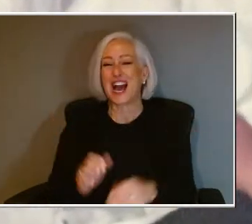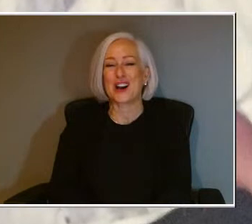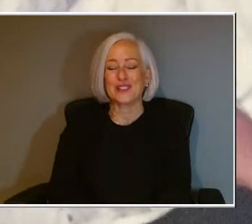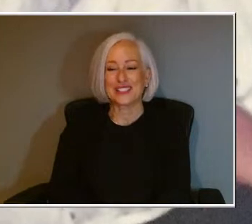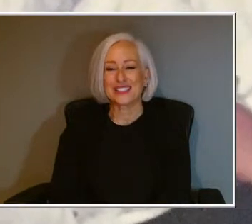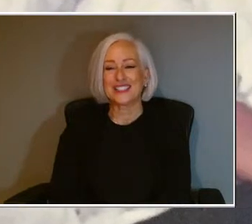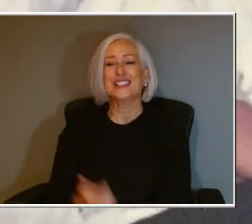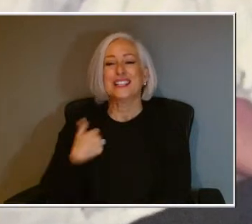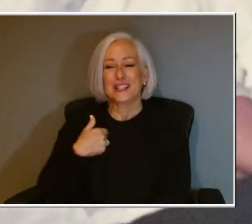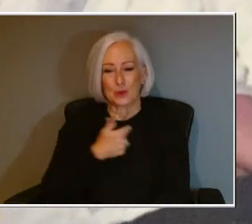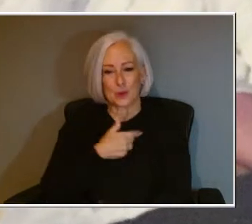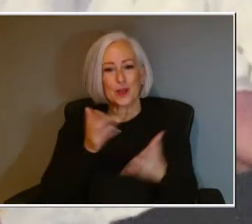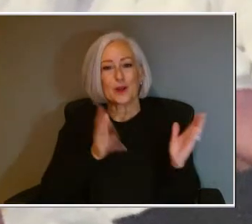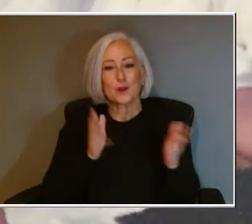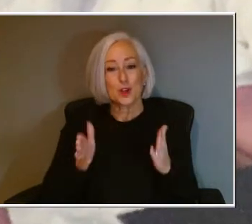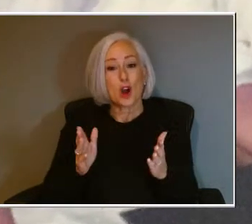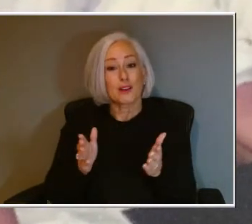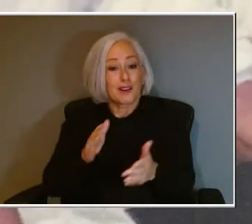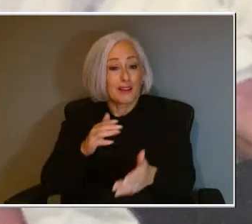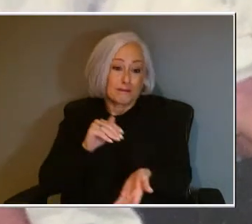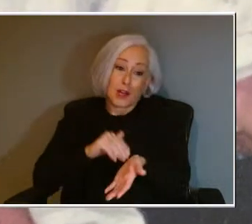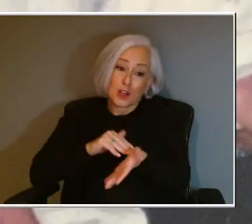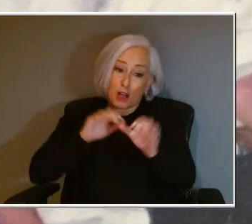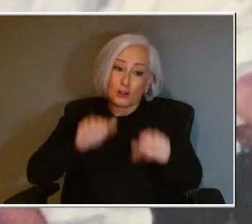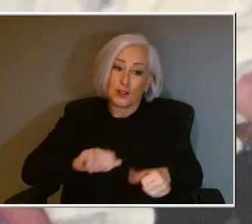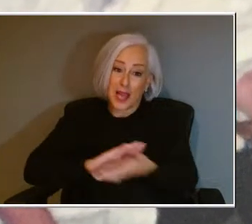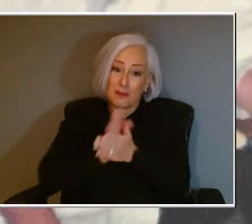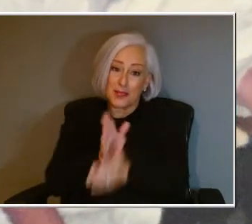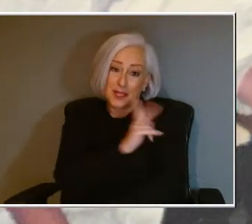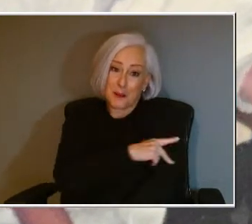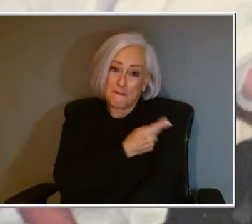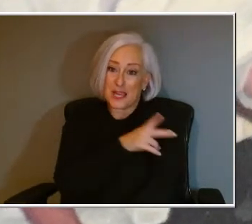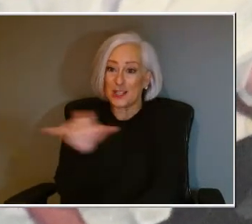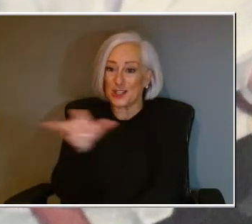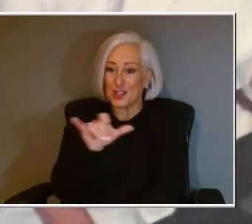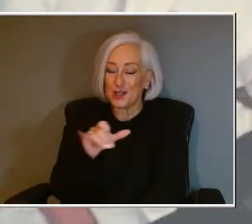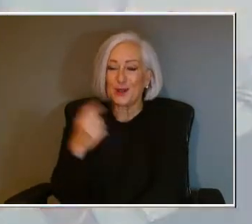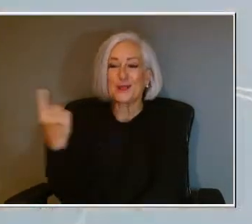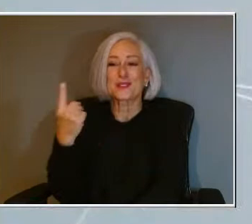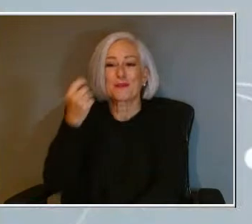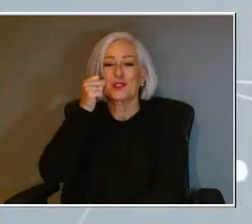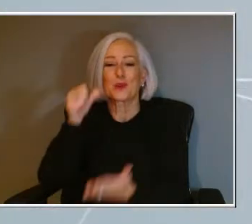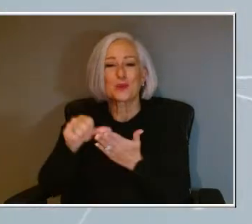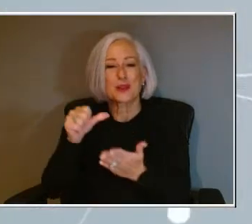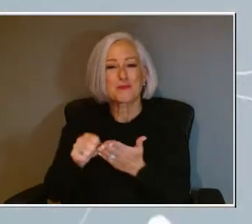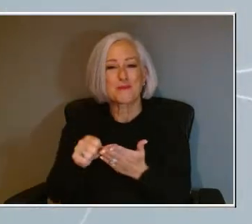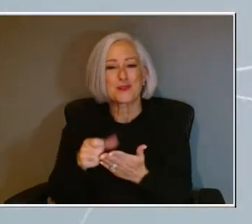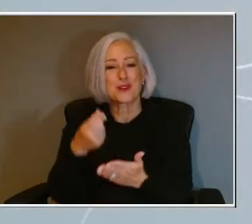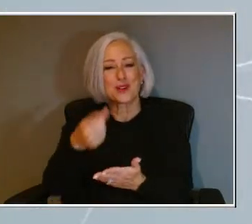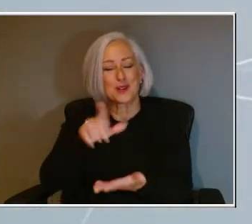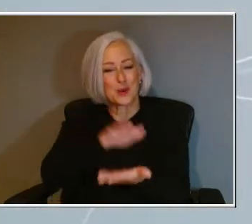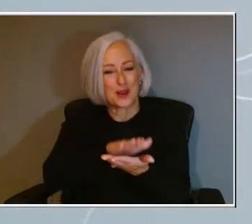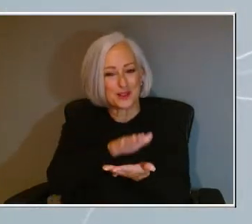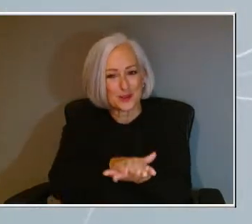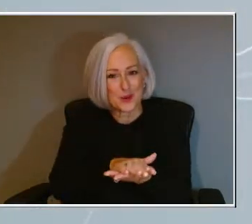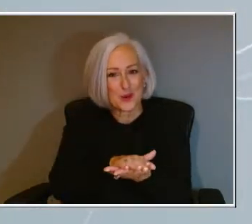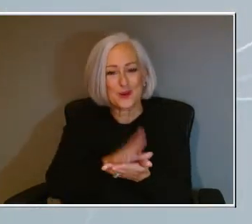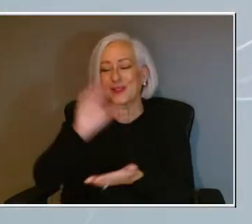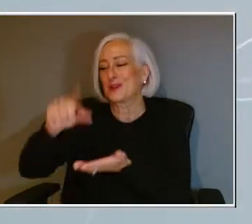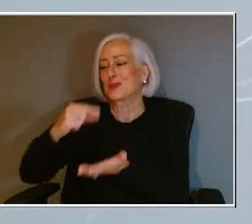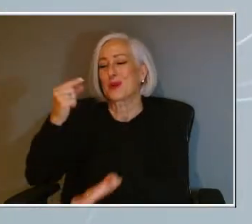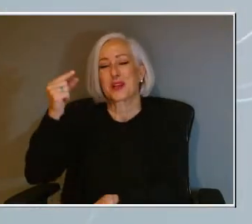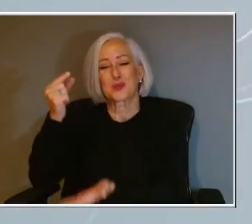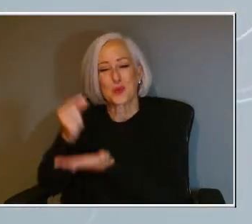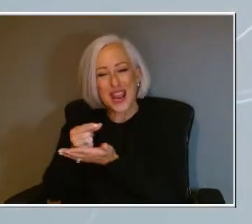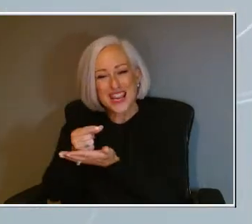doctors can be patients too. It's just something to remember. This is you in school, and then you make it to graduation. And I think